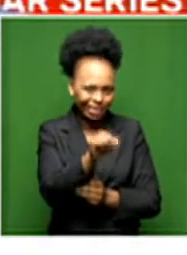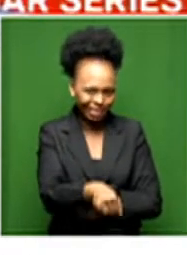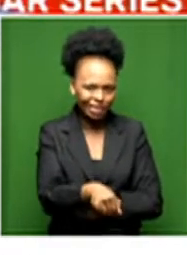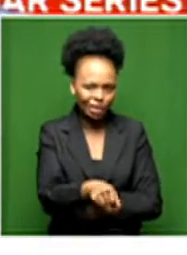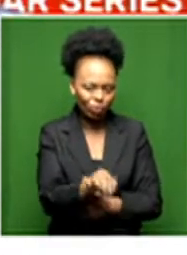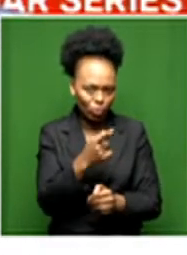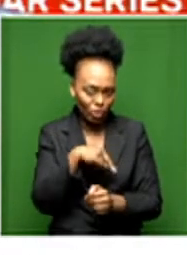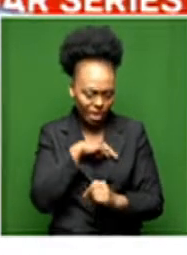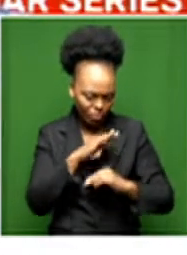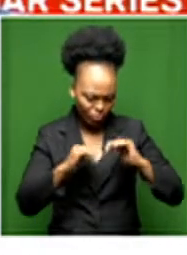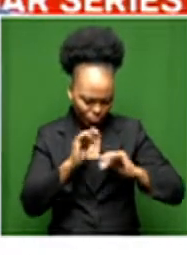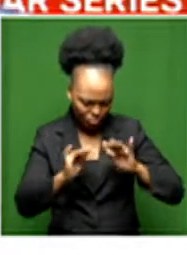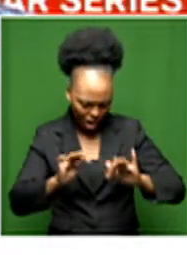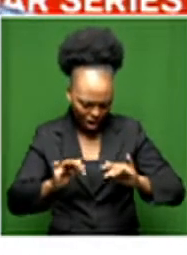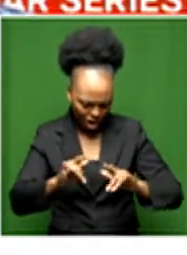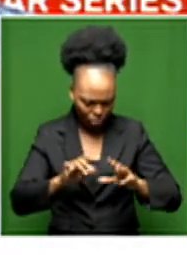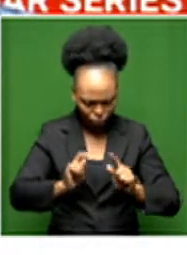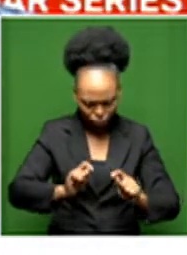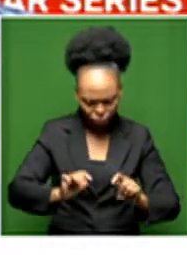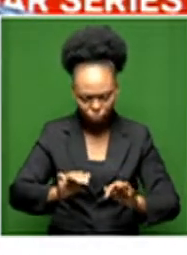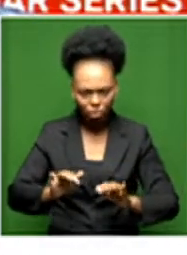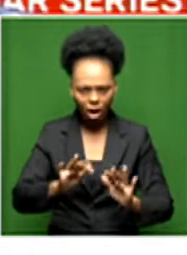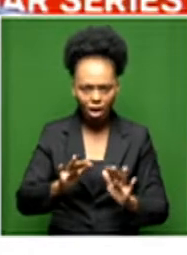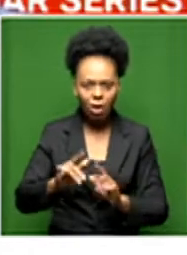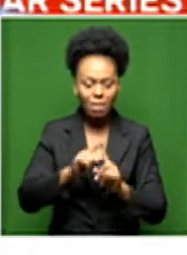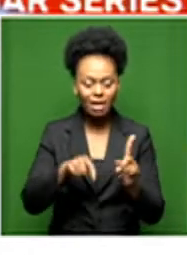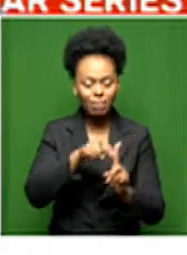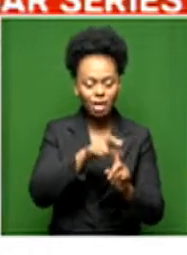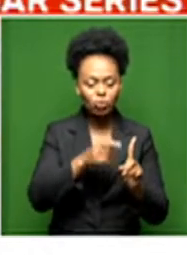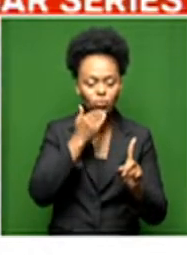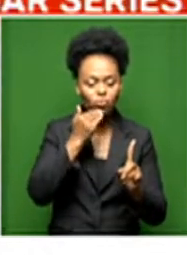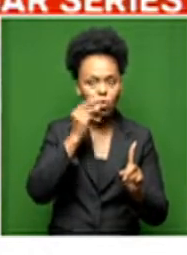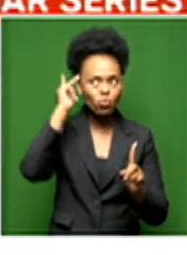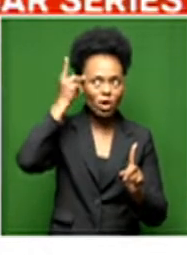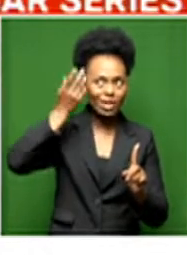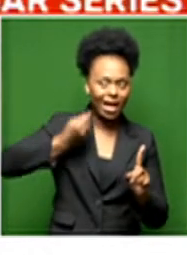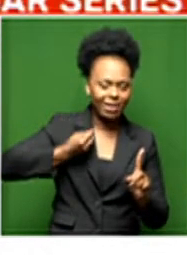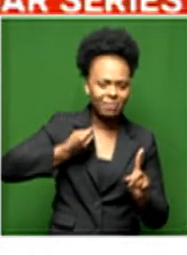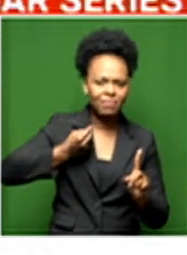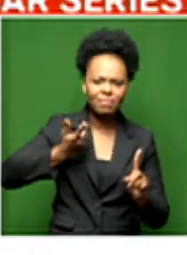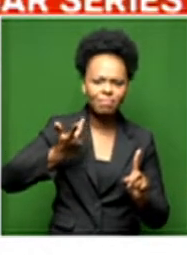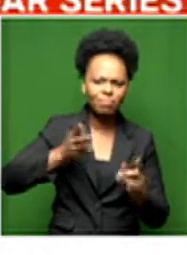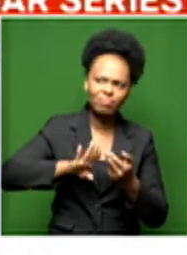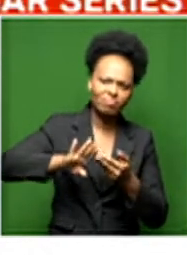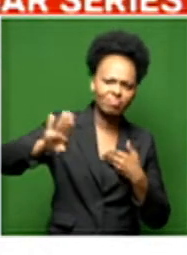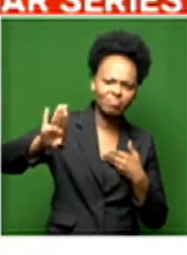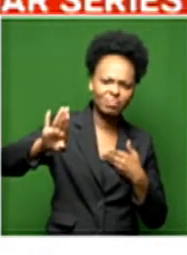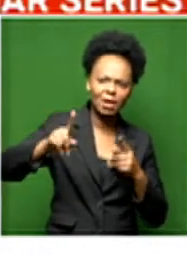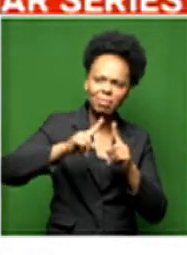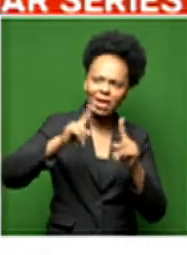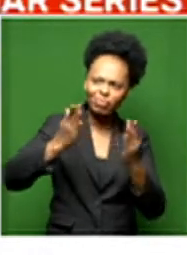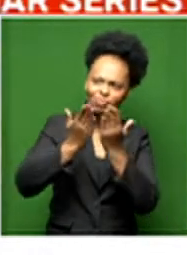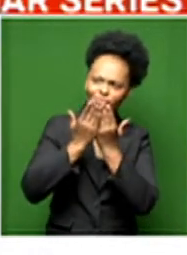people who are creators of that knowledge are kept outside of the picture